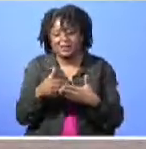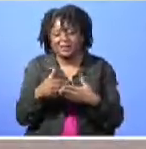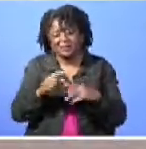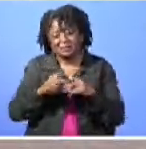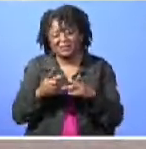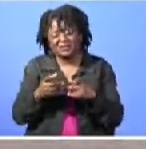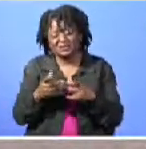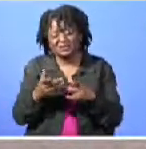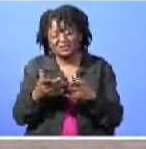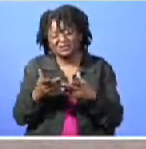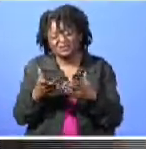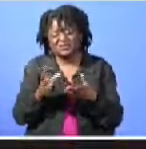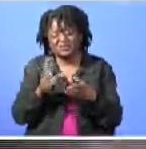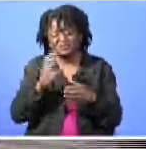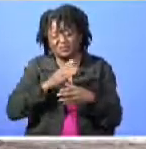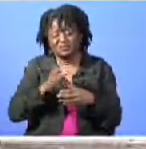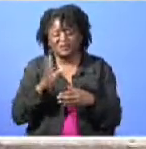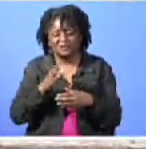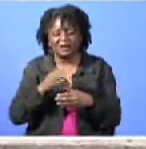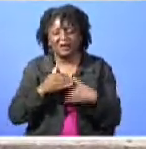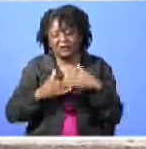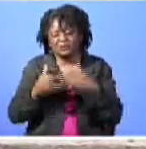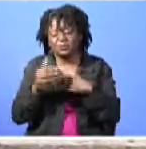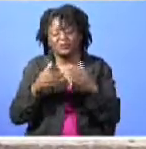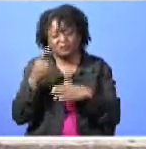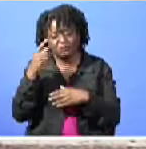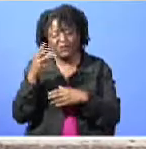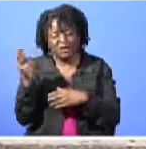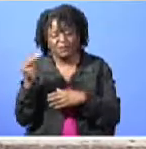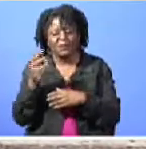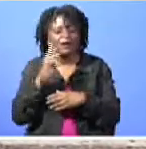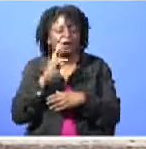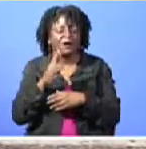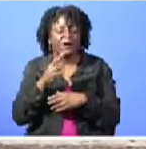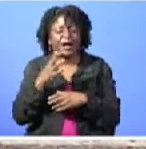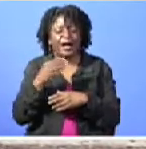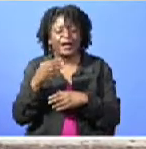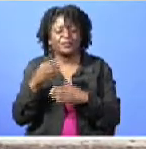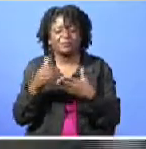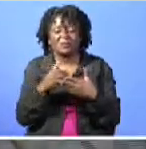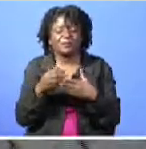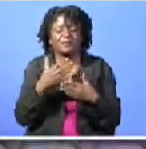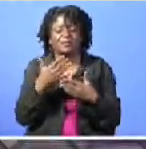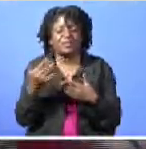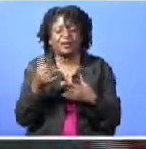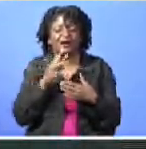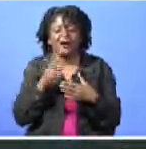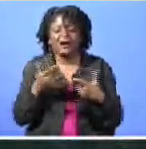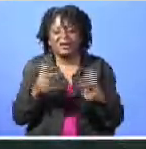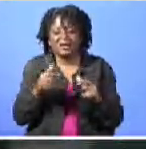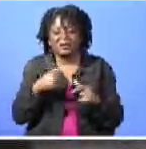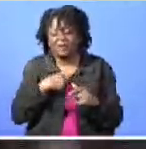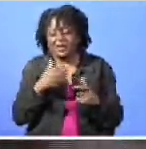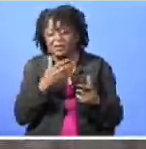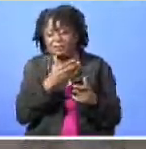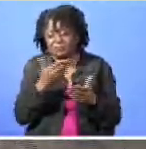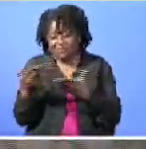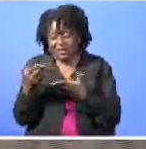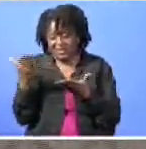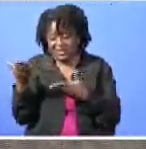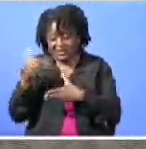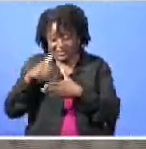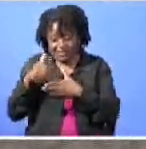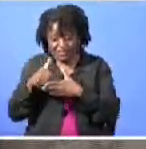been reasonably good. It's been comfortable for her and the baby. They're allowing me to bring items into her at the hotel. There's a security guard at the